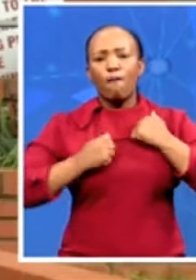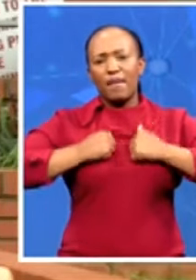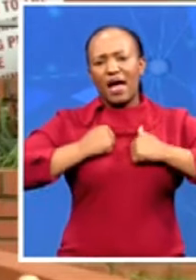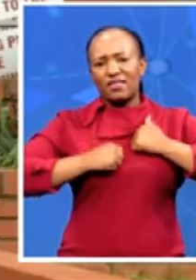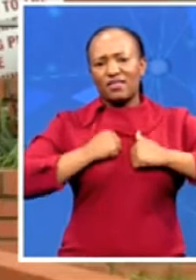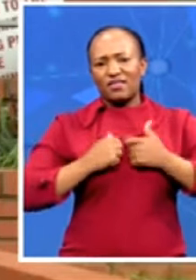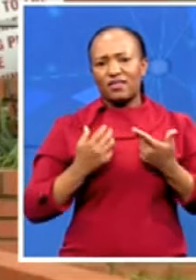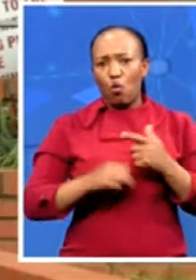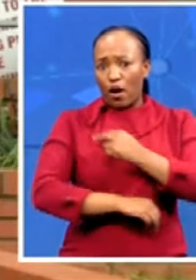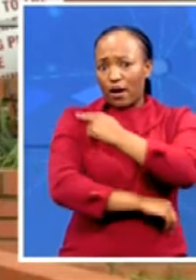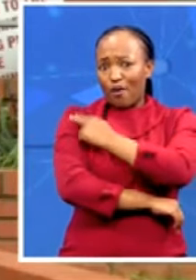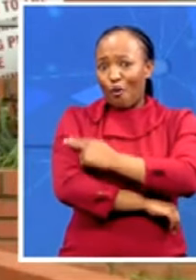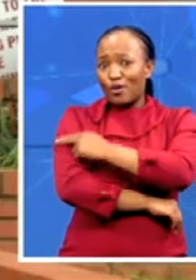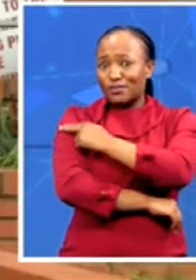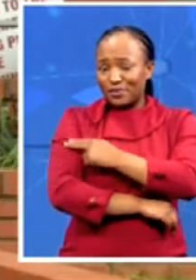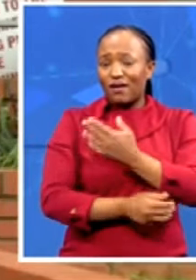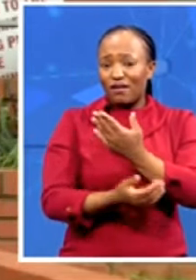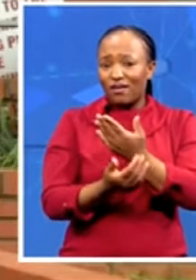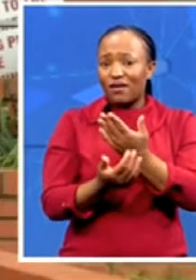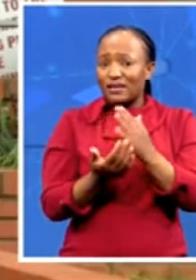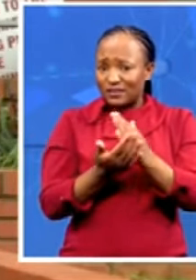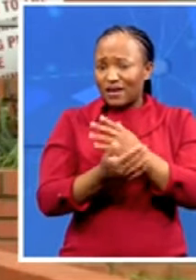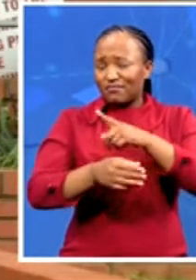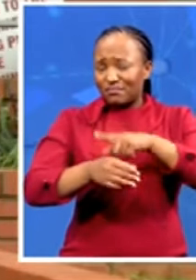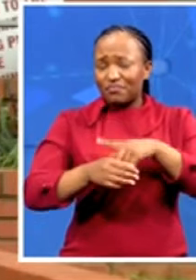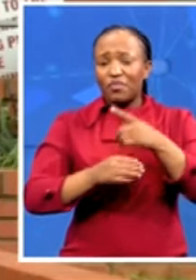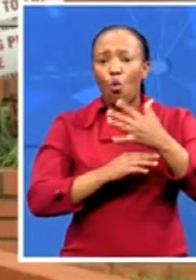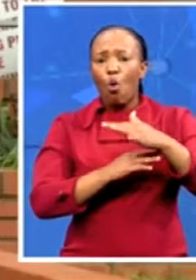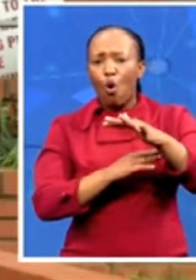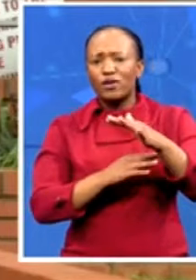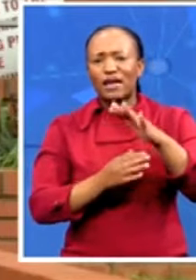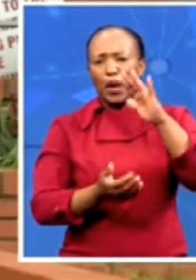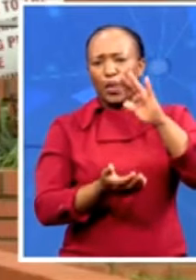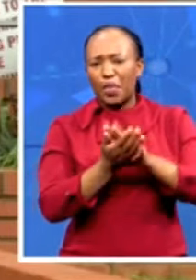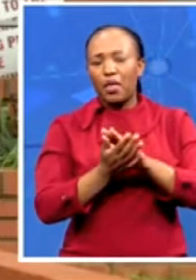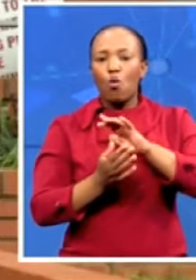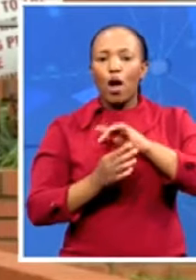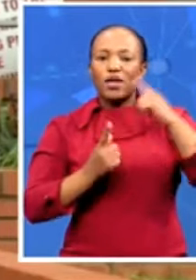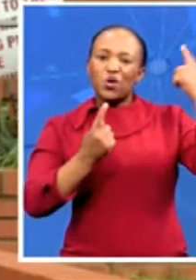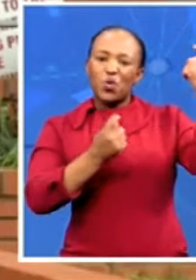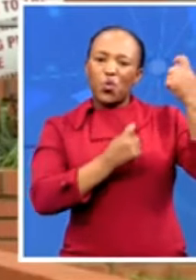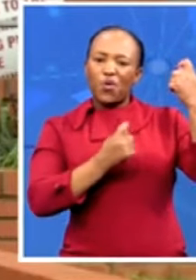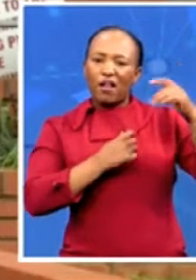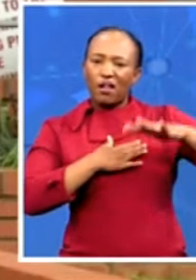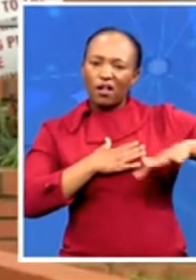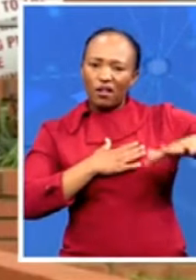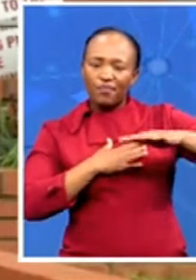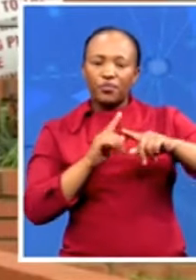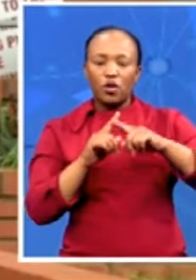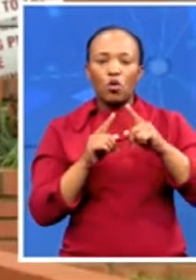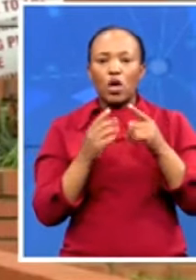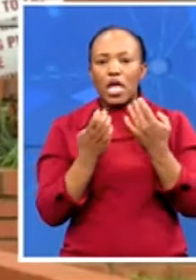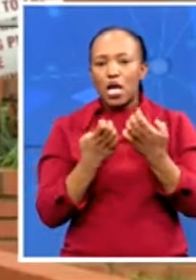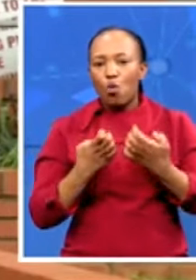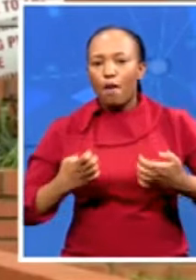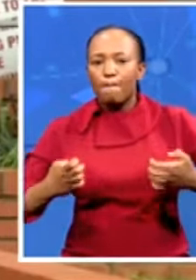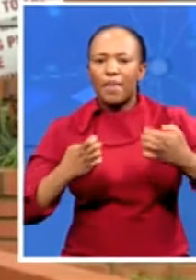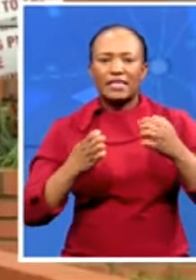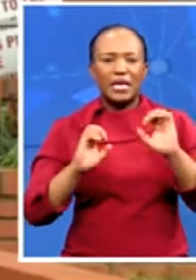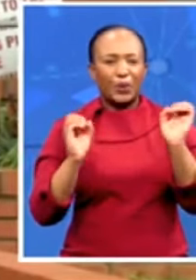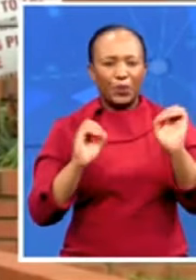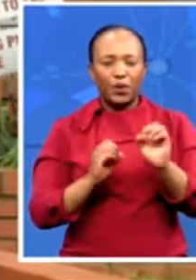because it's in a rural area. But also the fact that the hospital doesn't have a lot of equipment like JoJo tanks to make sure that they store the water